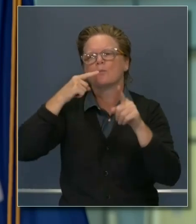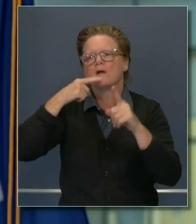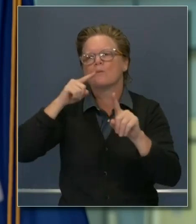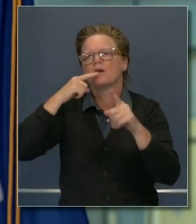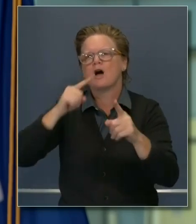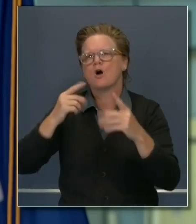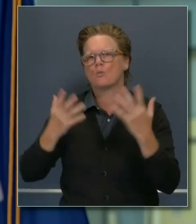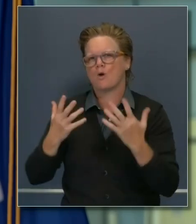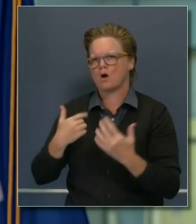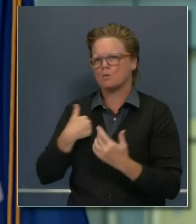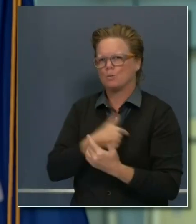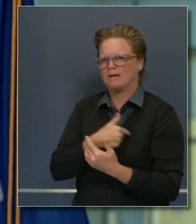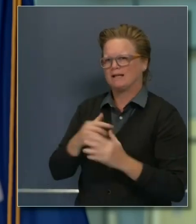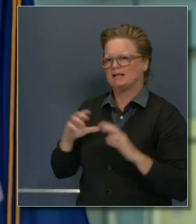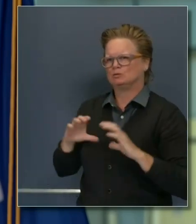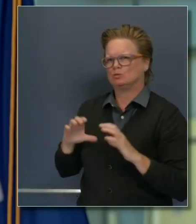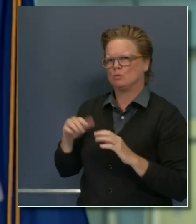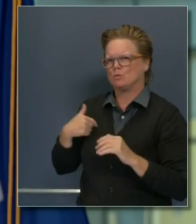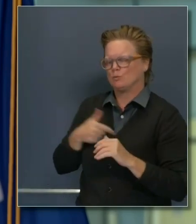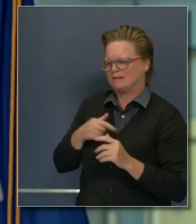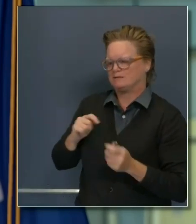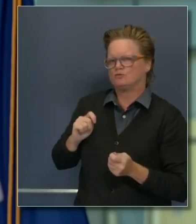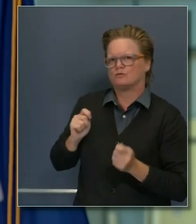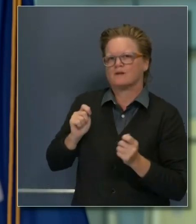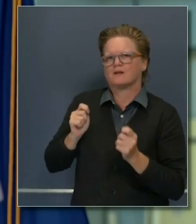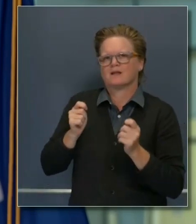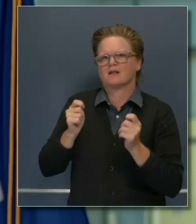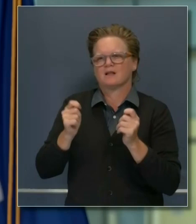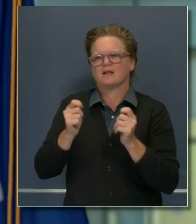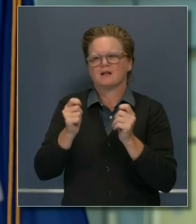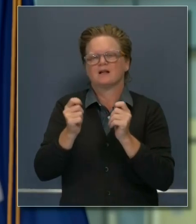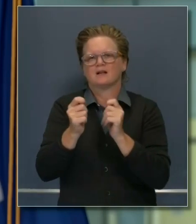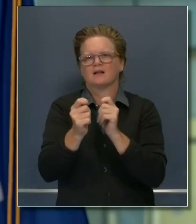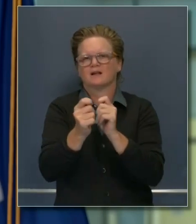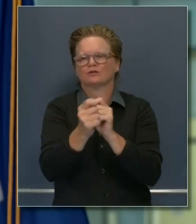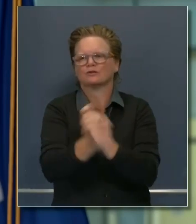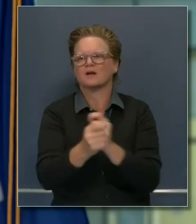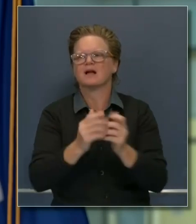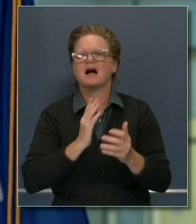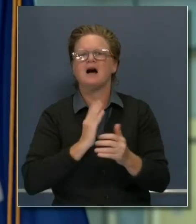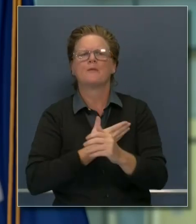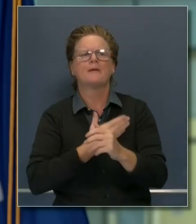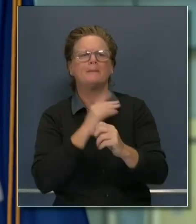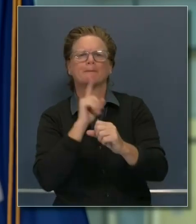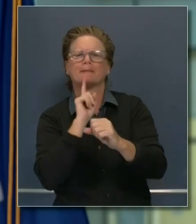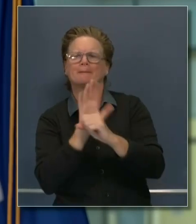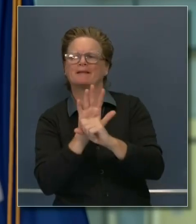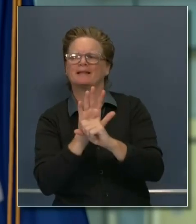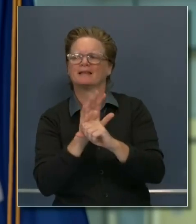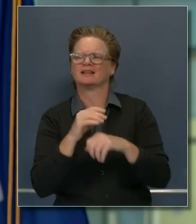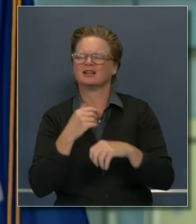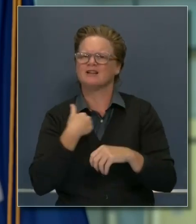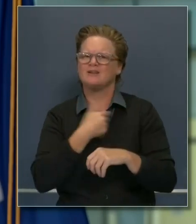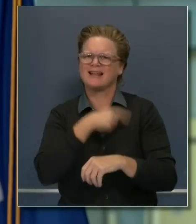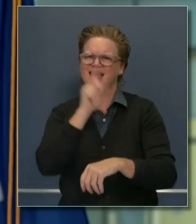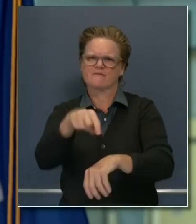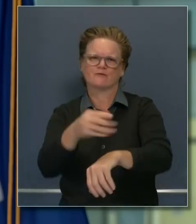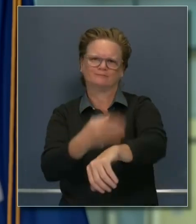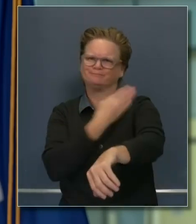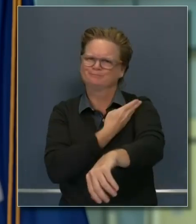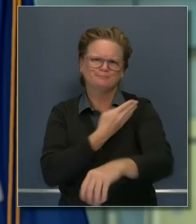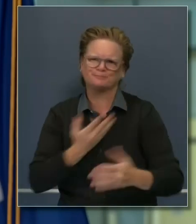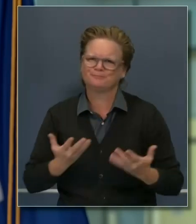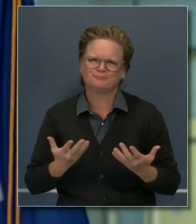to exercising appropriately our resolve to do more than we even have to date in terms